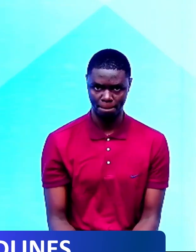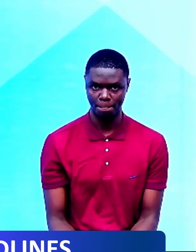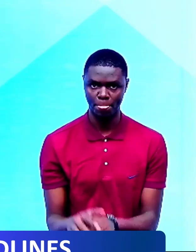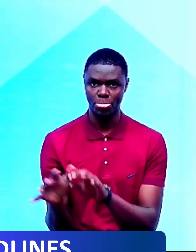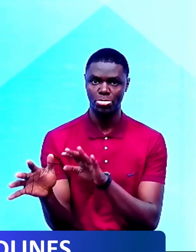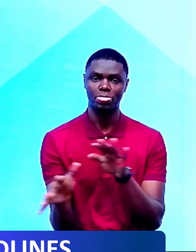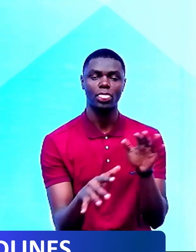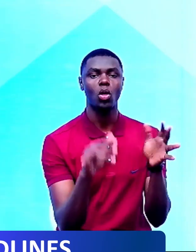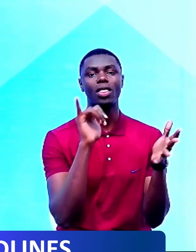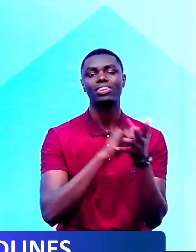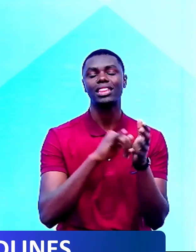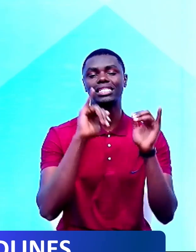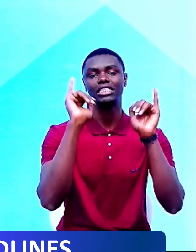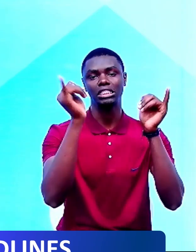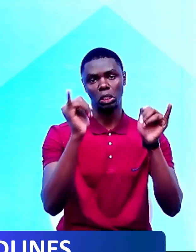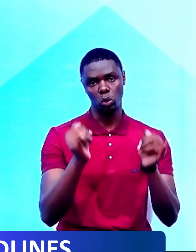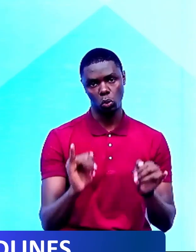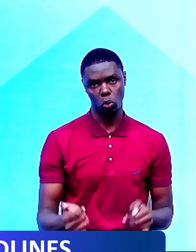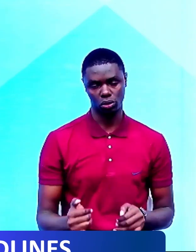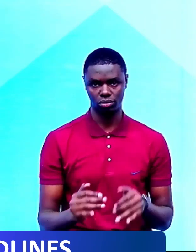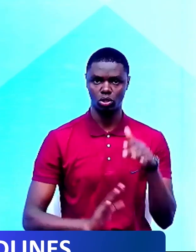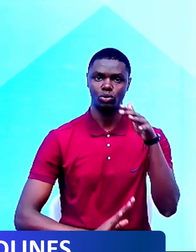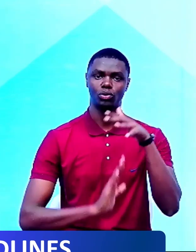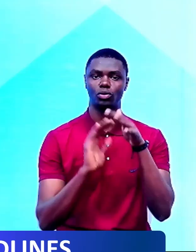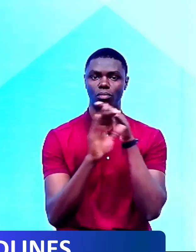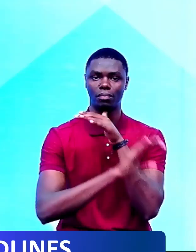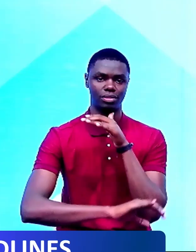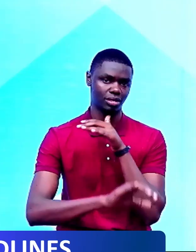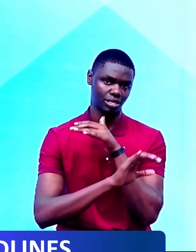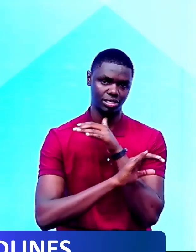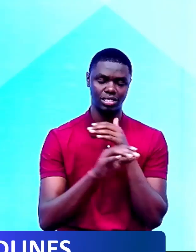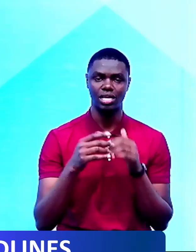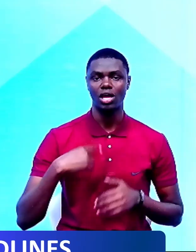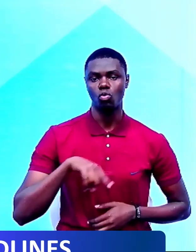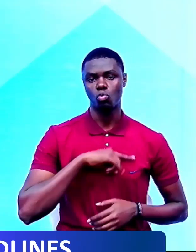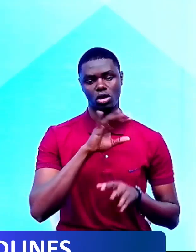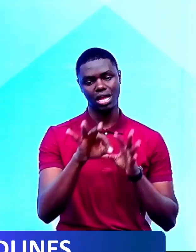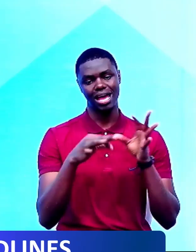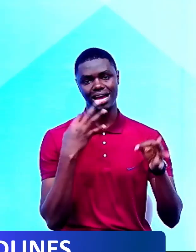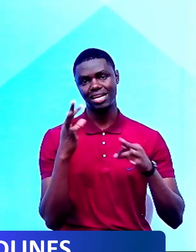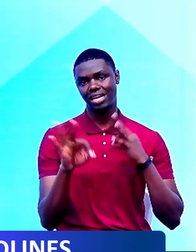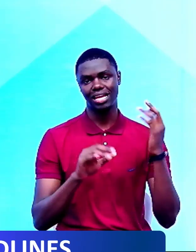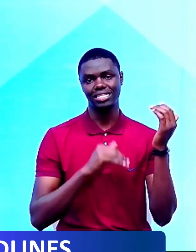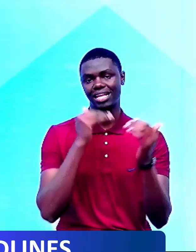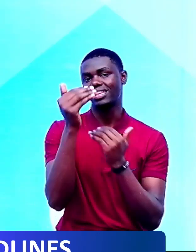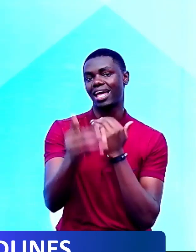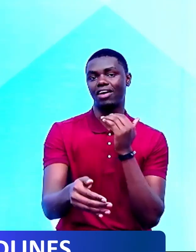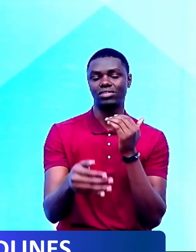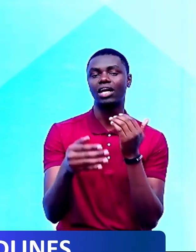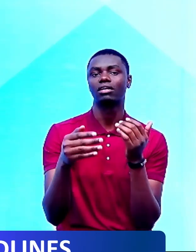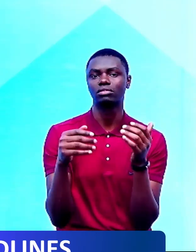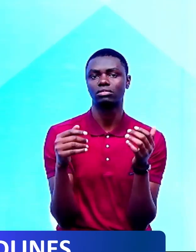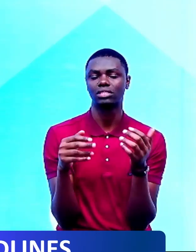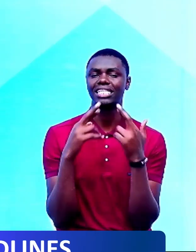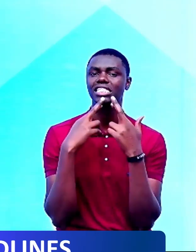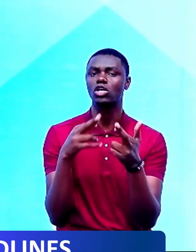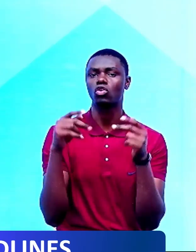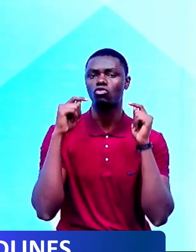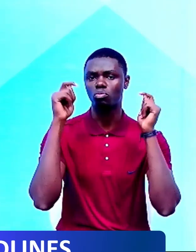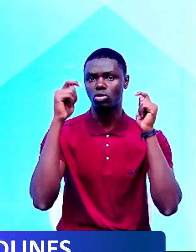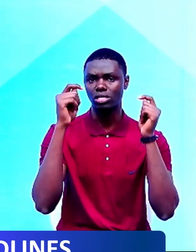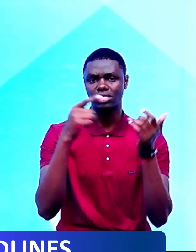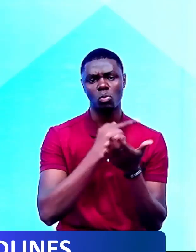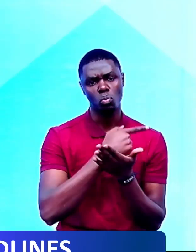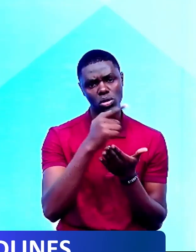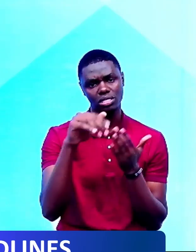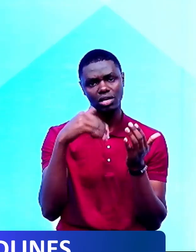That has been the news making headlines, where we get to analyze the aftermath of protest, weeks after weeks